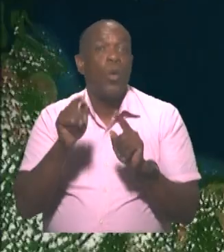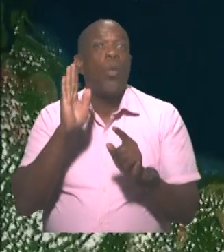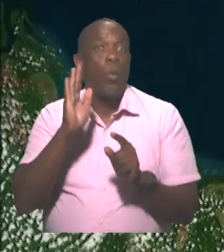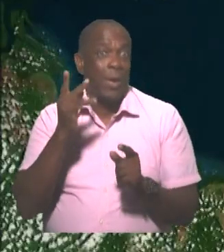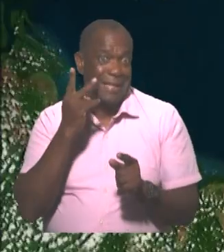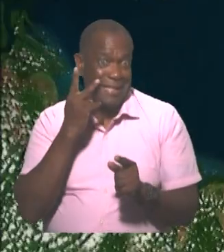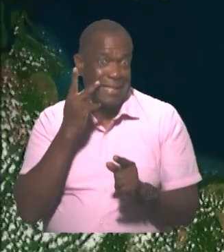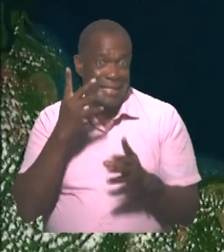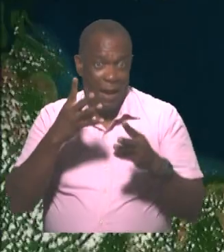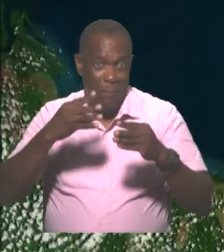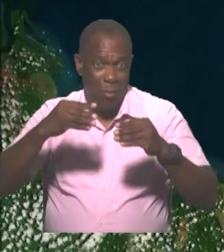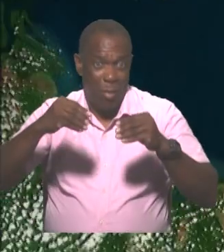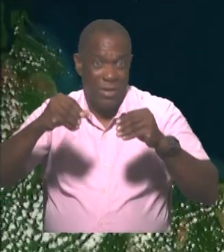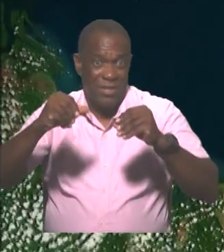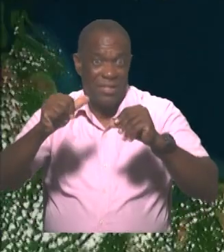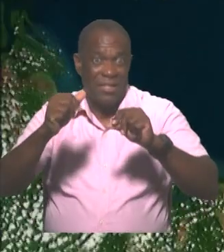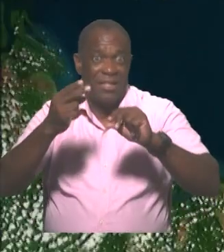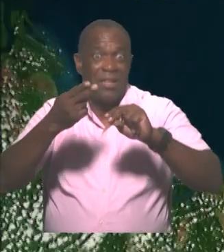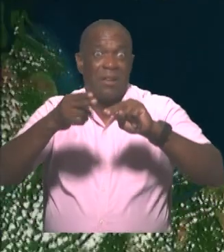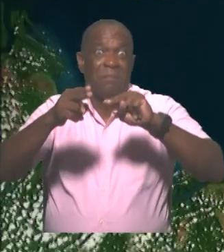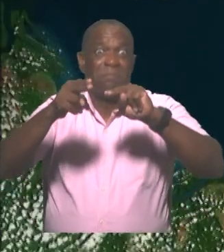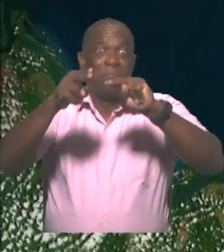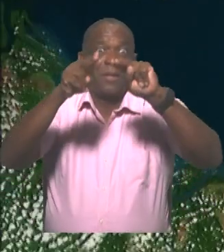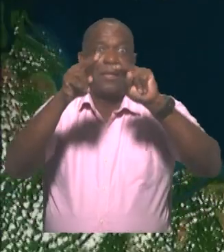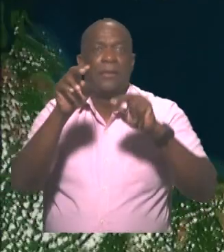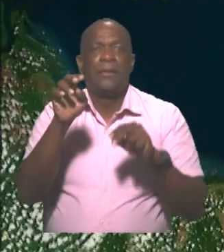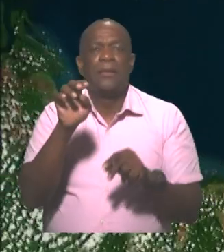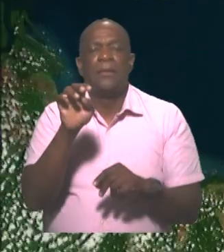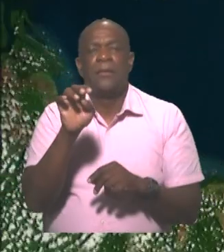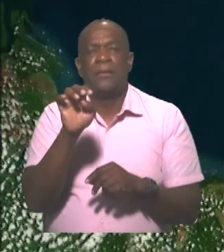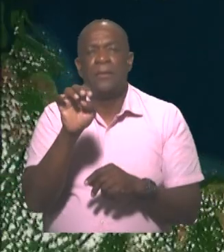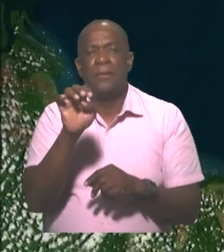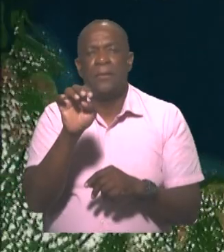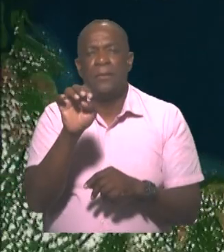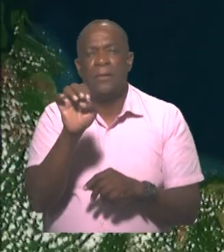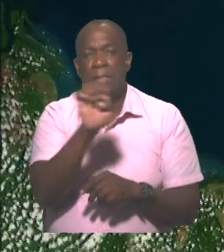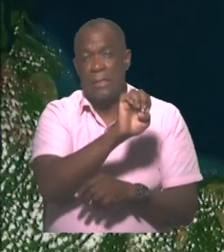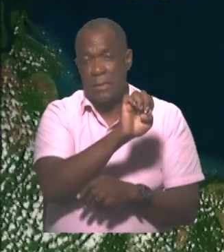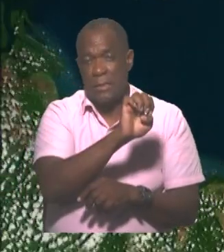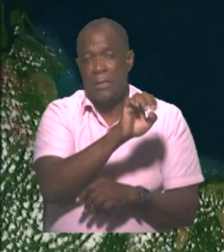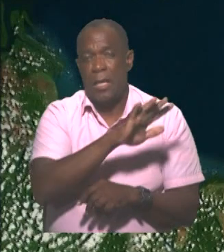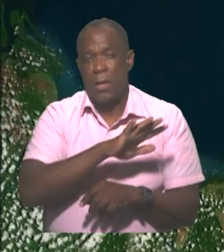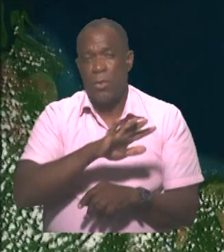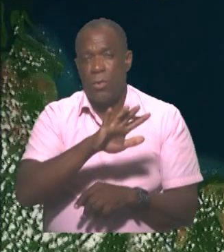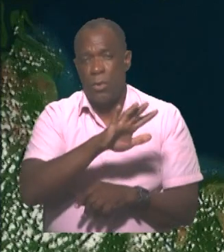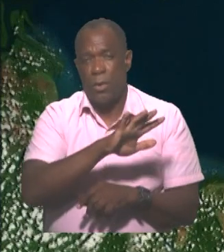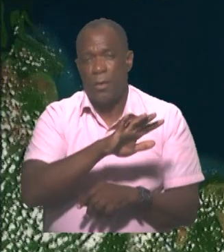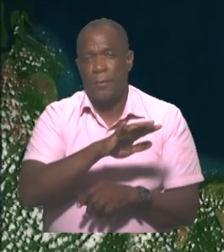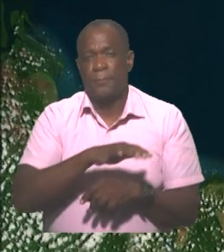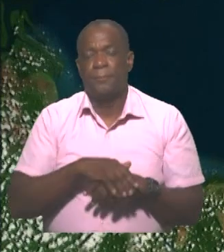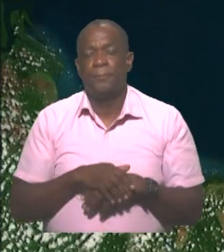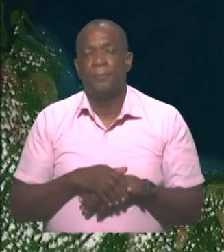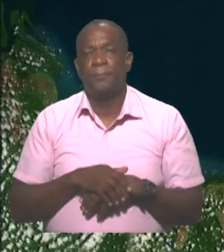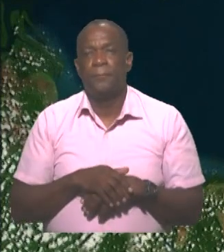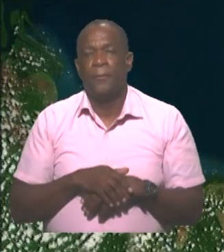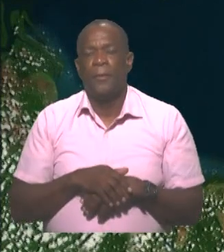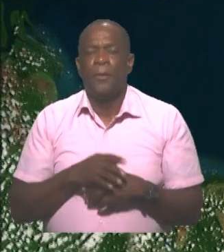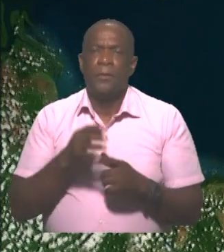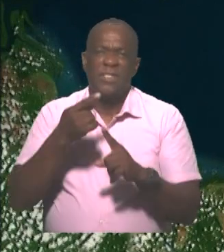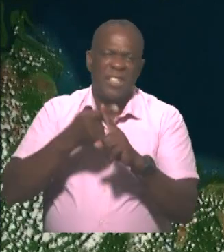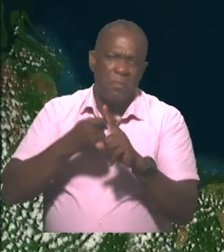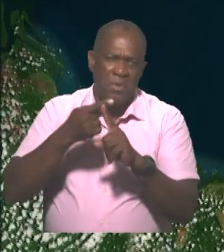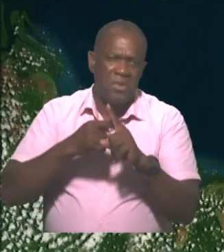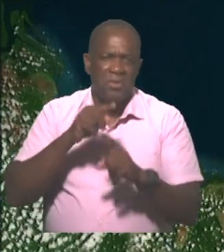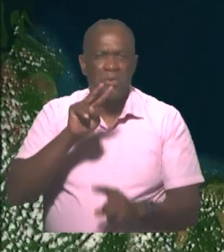build up over eastern Trinidad and also parts of Tobago. When it comes to our nighttime lows, we're looking at temperatures around 23 degrees